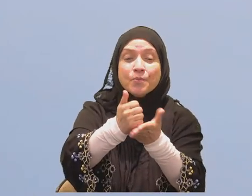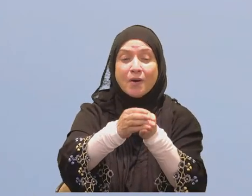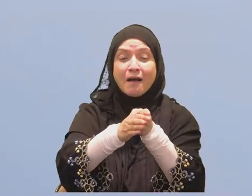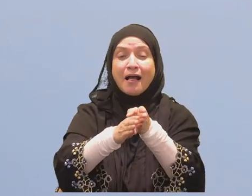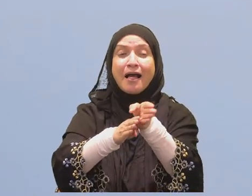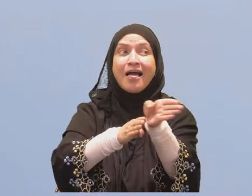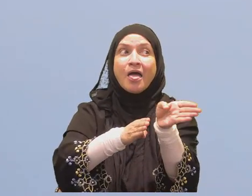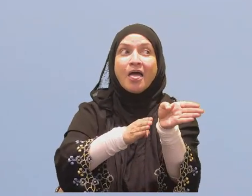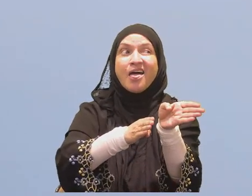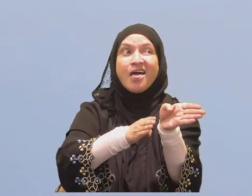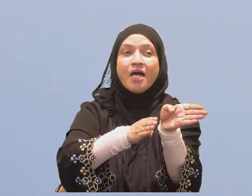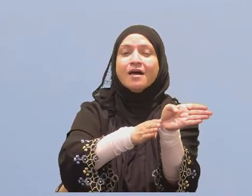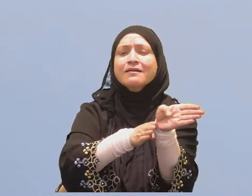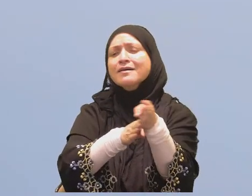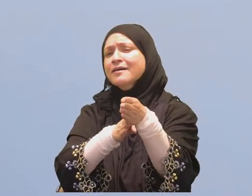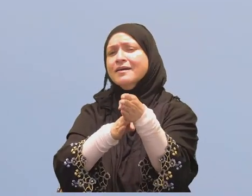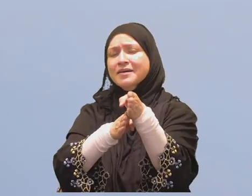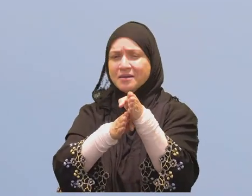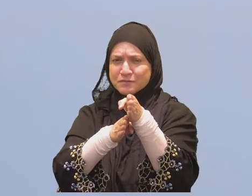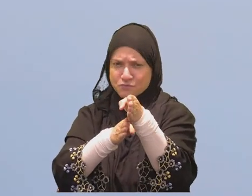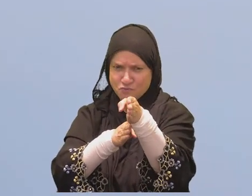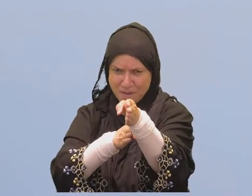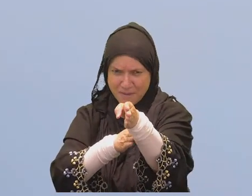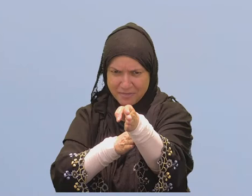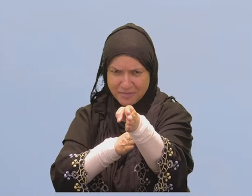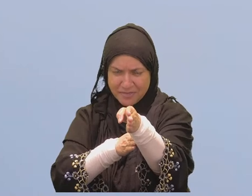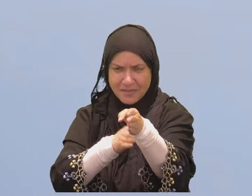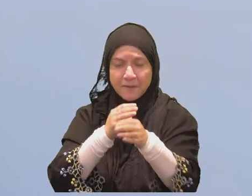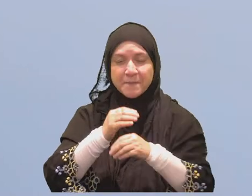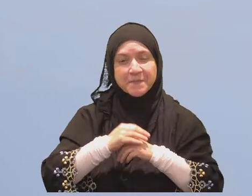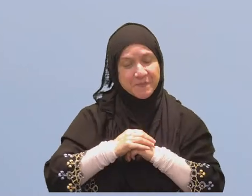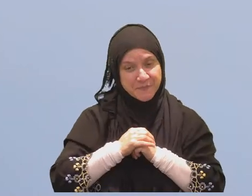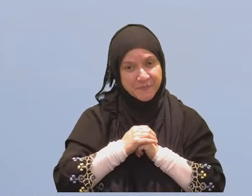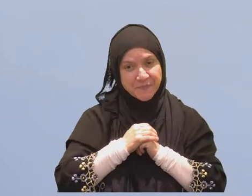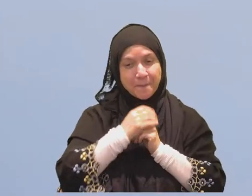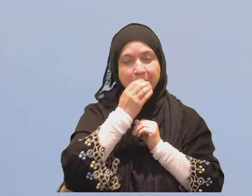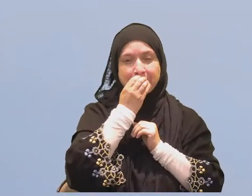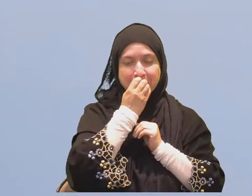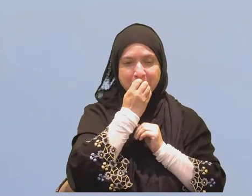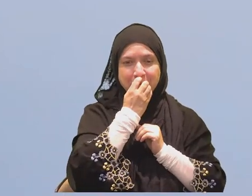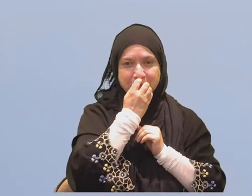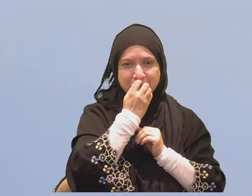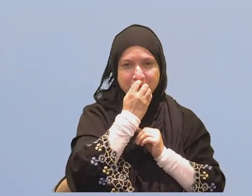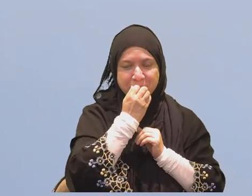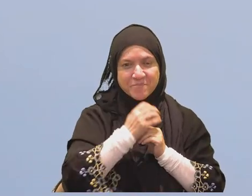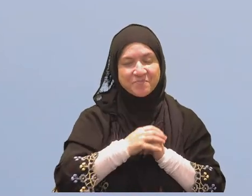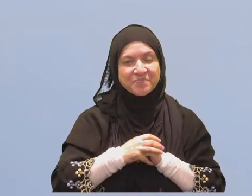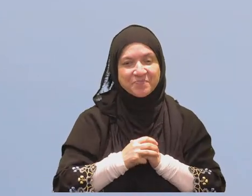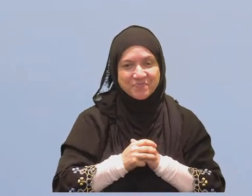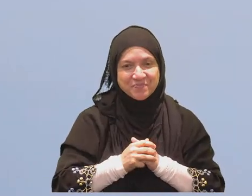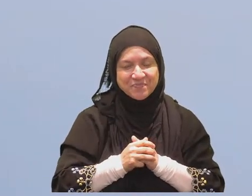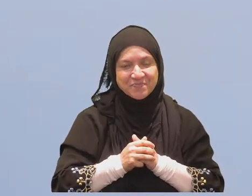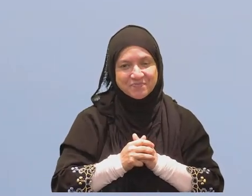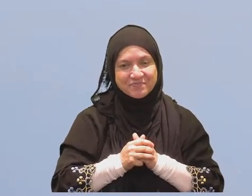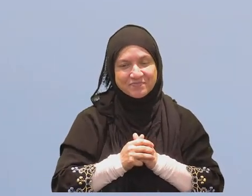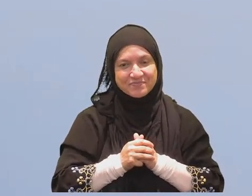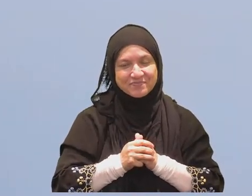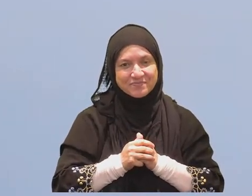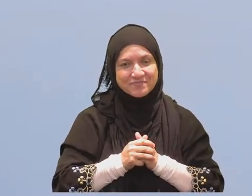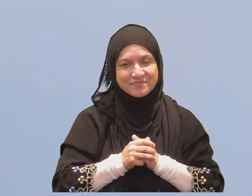We're going too far. When we say, we talked about the trans thing. Now they're